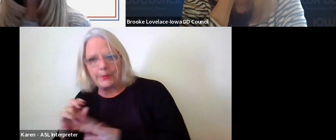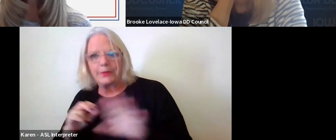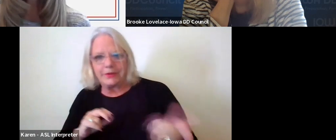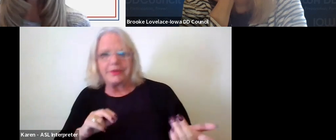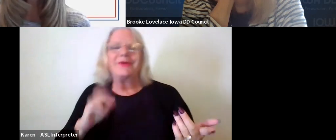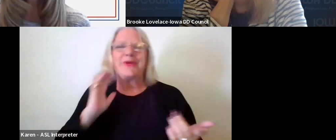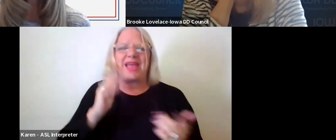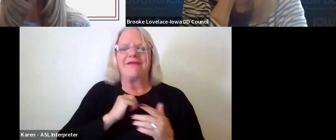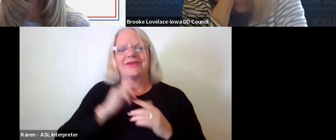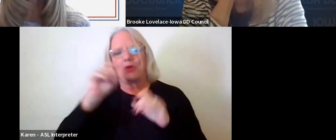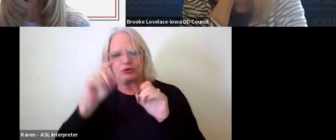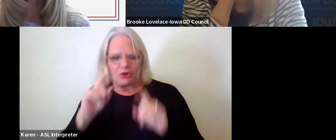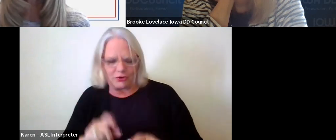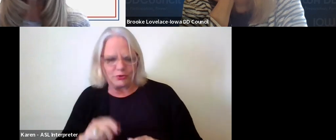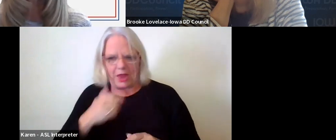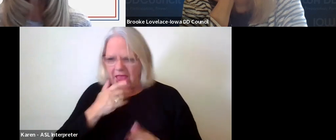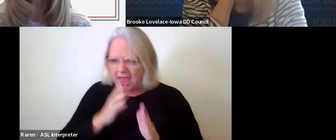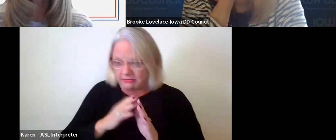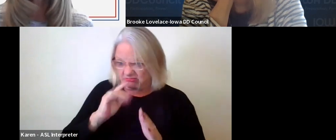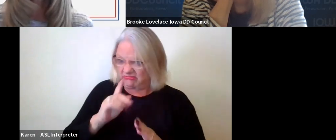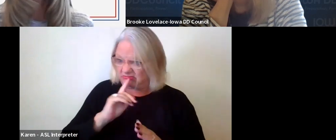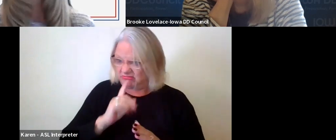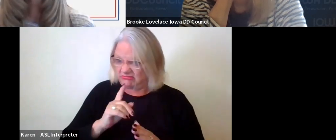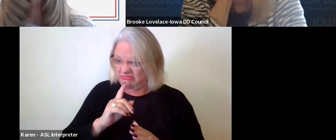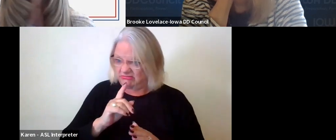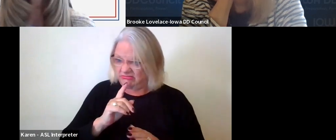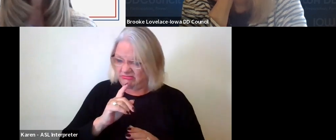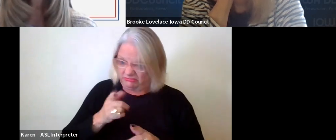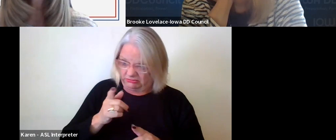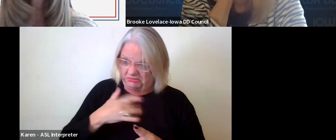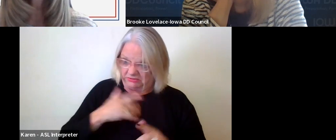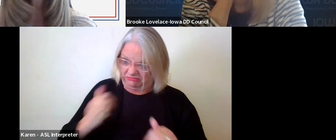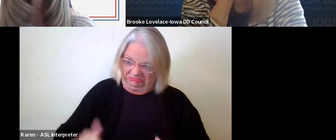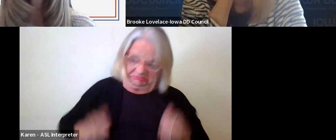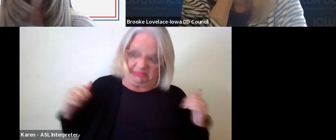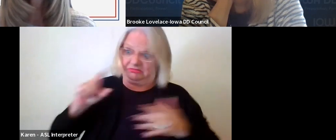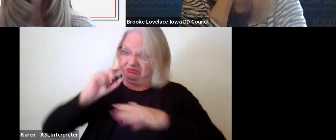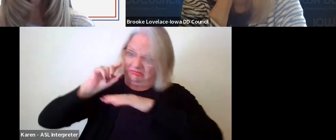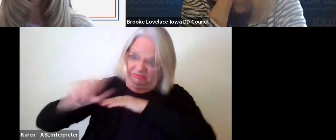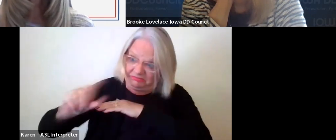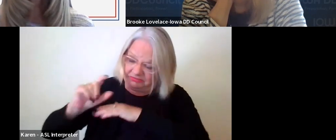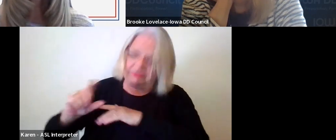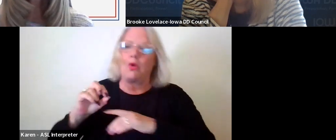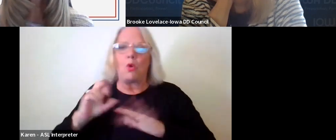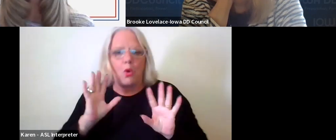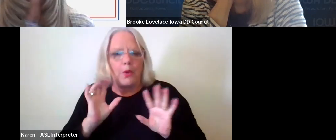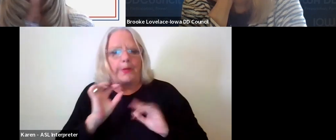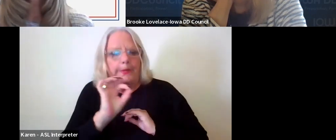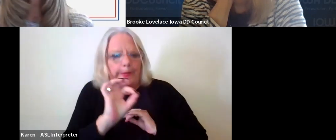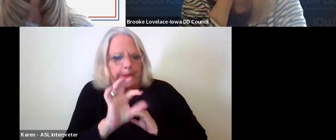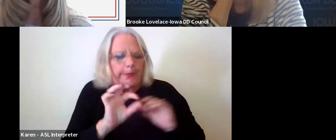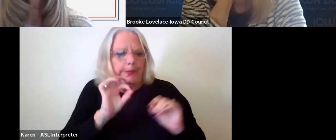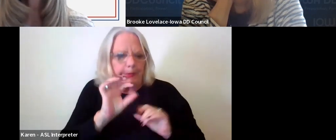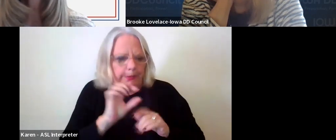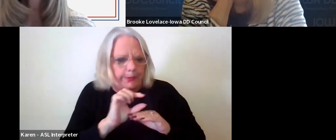or conservative investor when you really think about how much can you handle the market moving. But the greatest thing